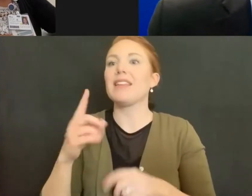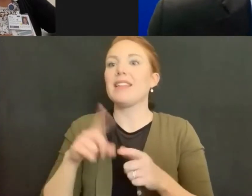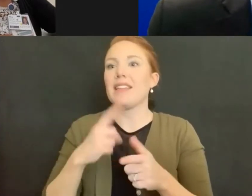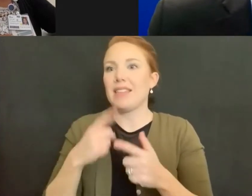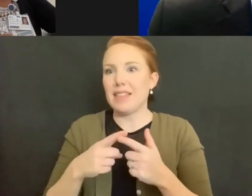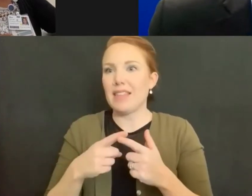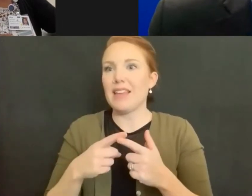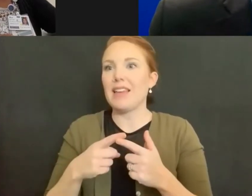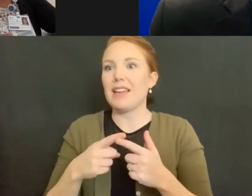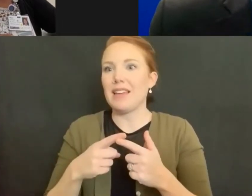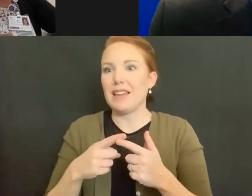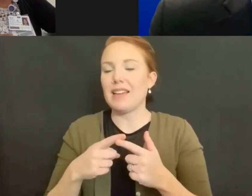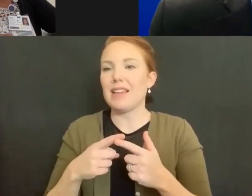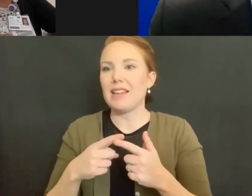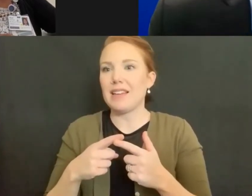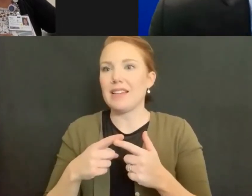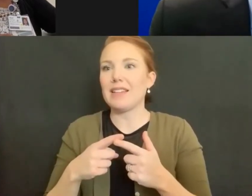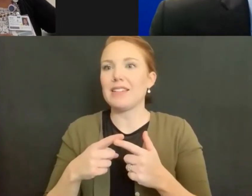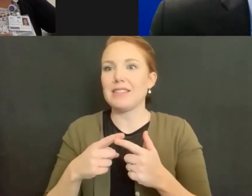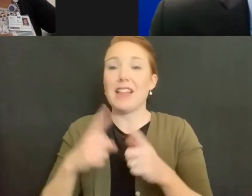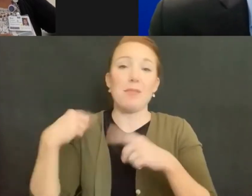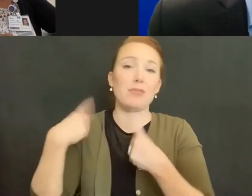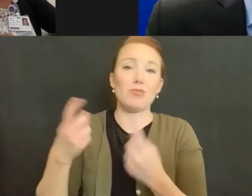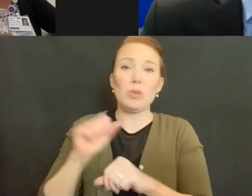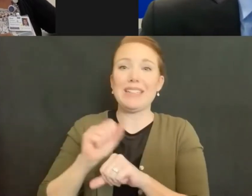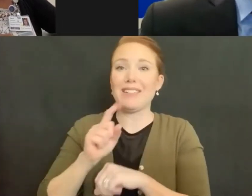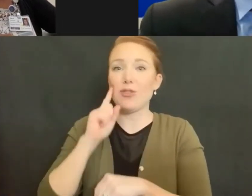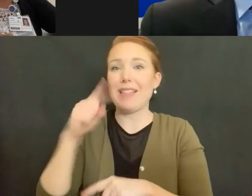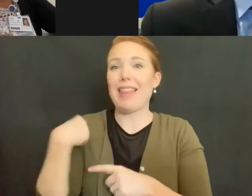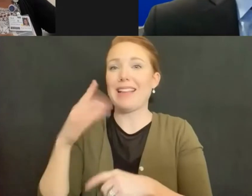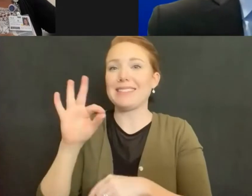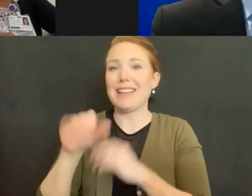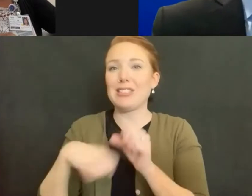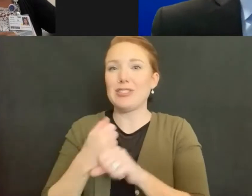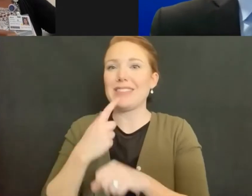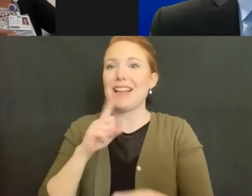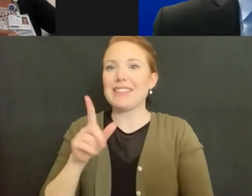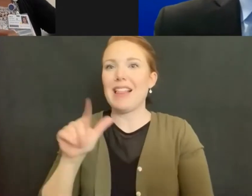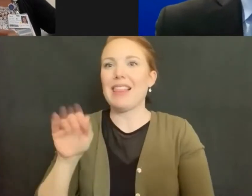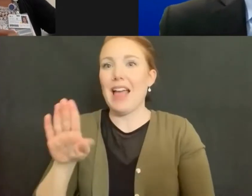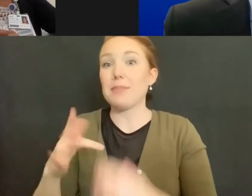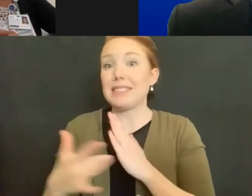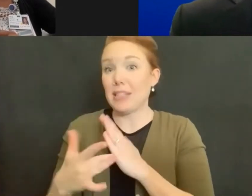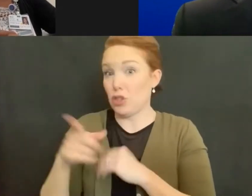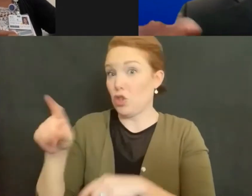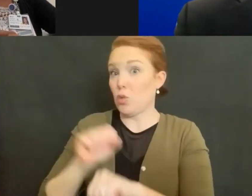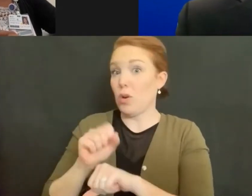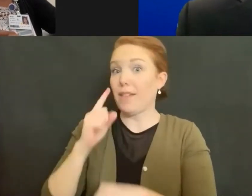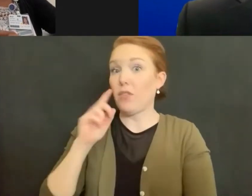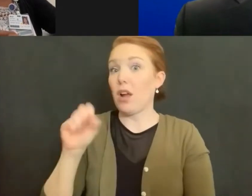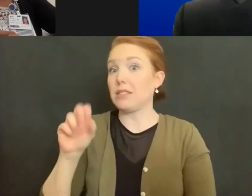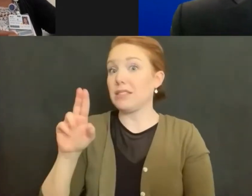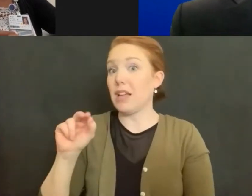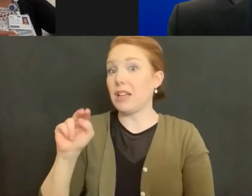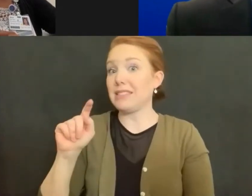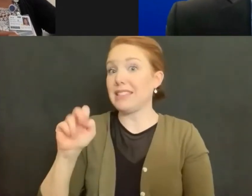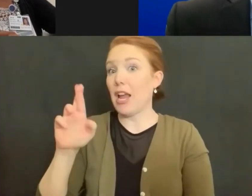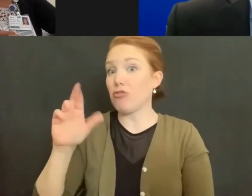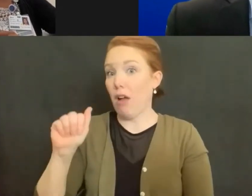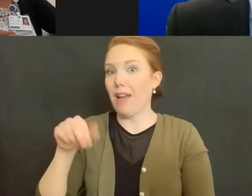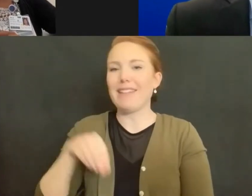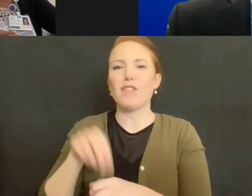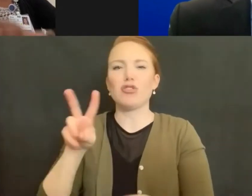with Santira from last 9 years as a lab tech. Thank you. So you work for Centera, which in the Virginia is a